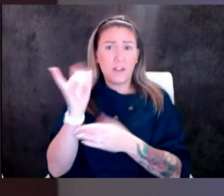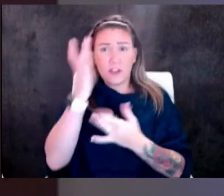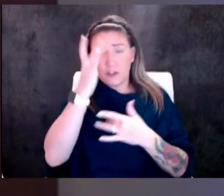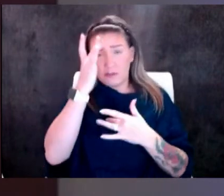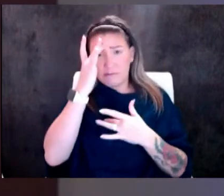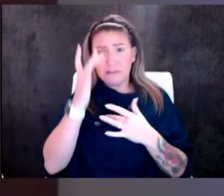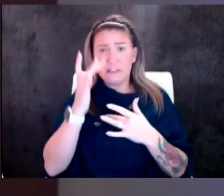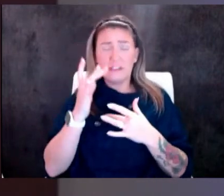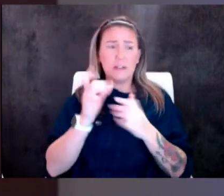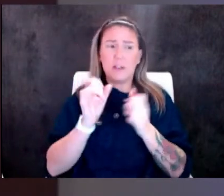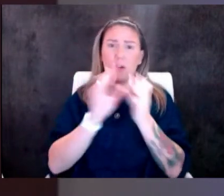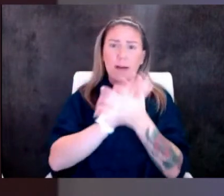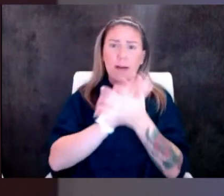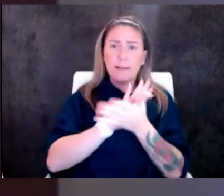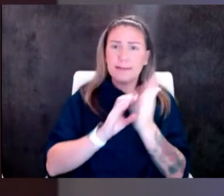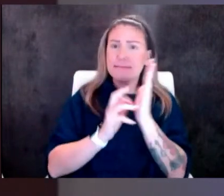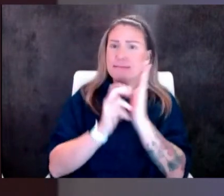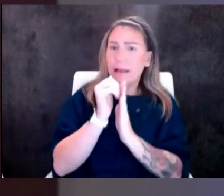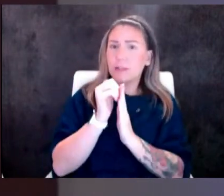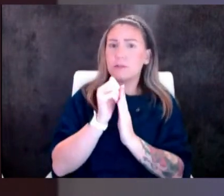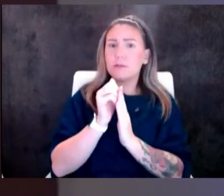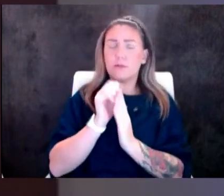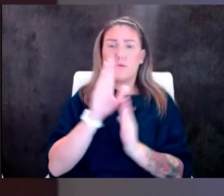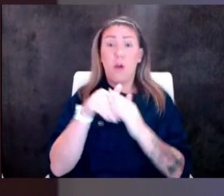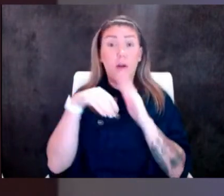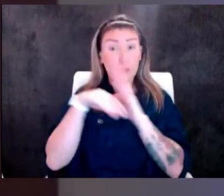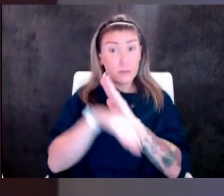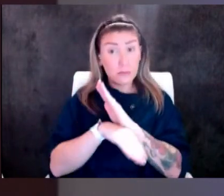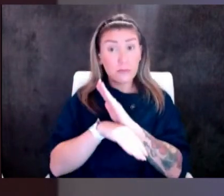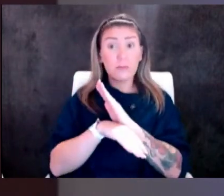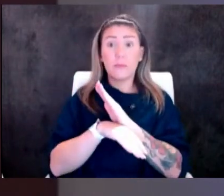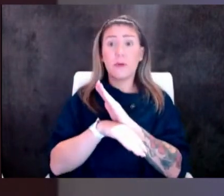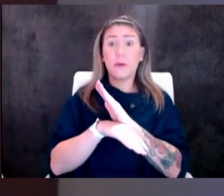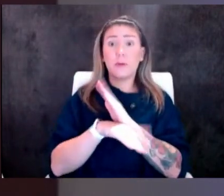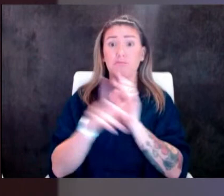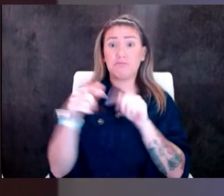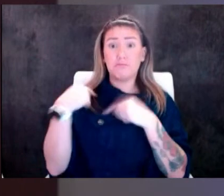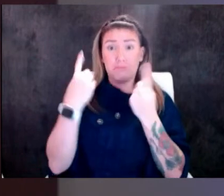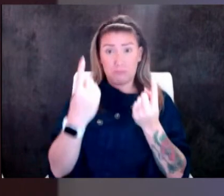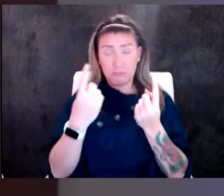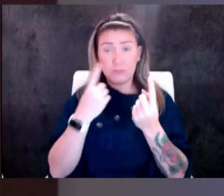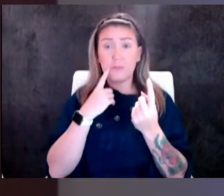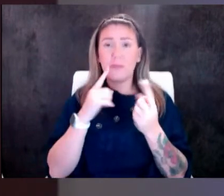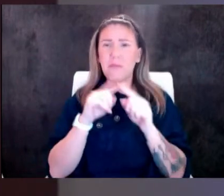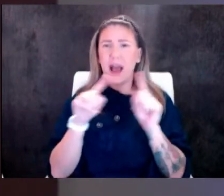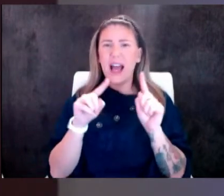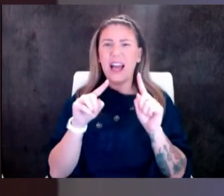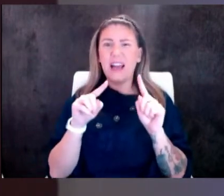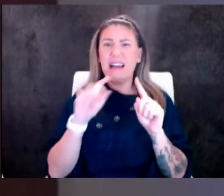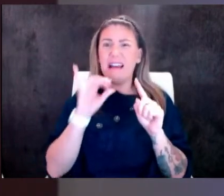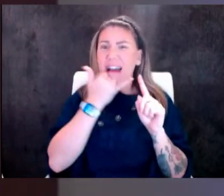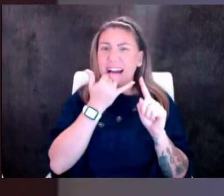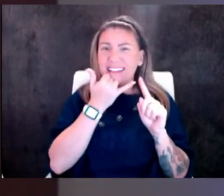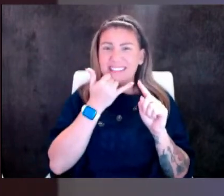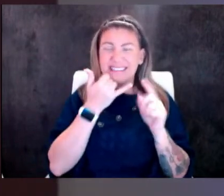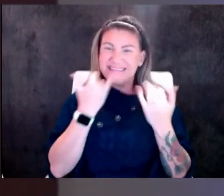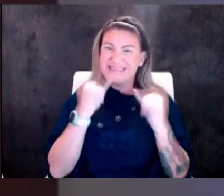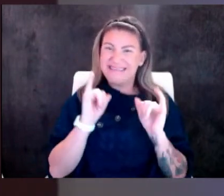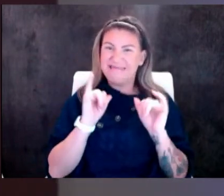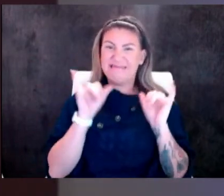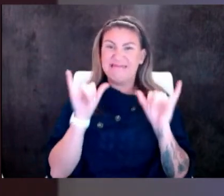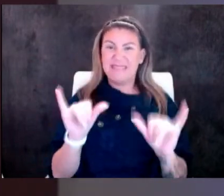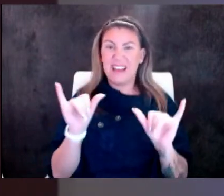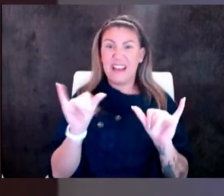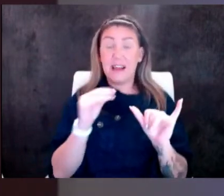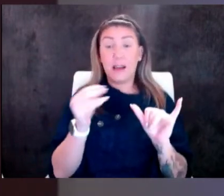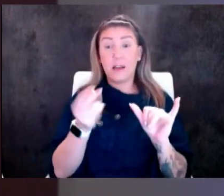really declined dramatically over the years, and the accidents just keep in there. So they've gone up in percentages,